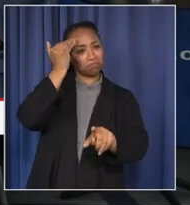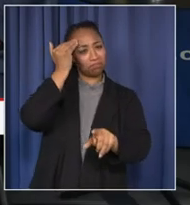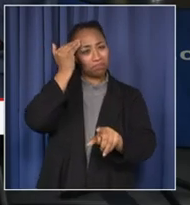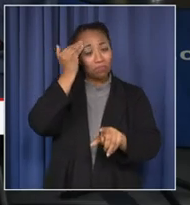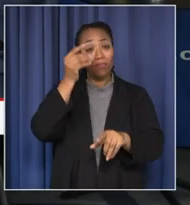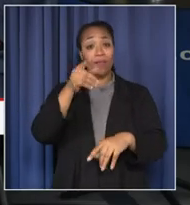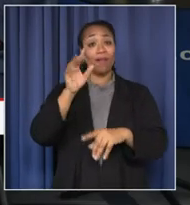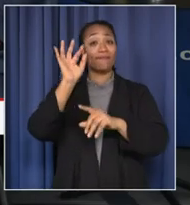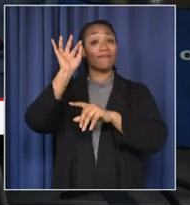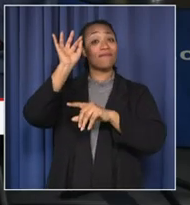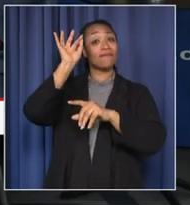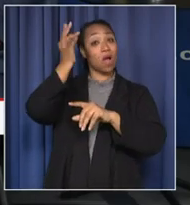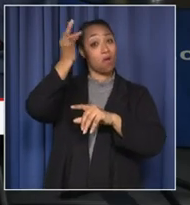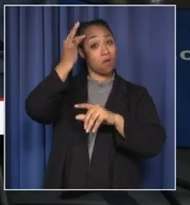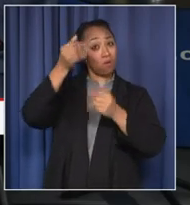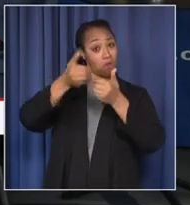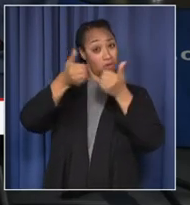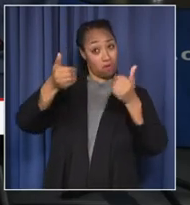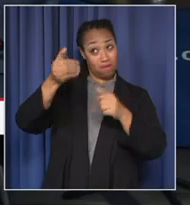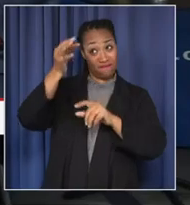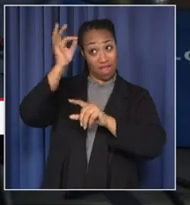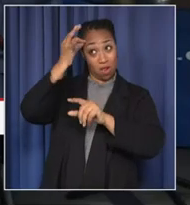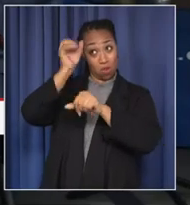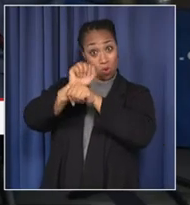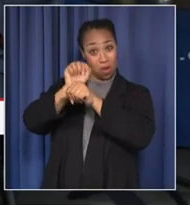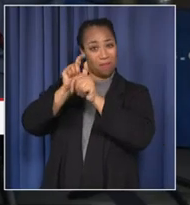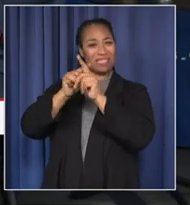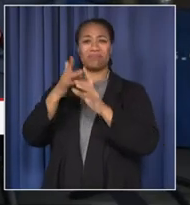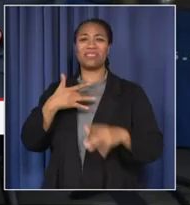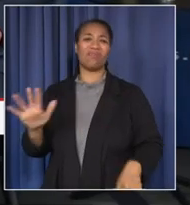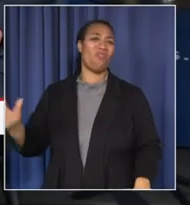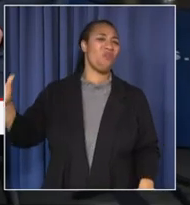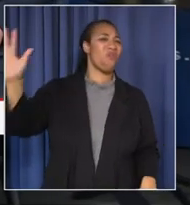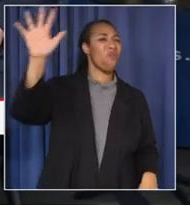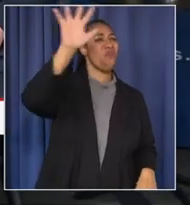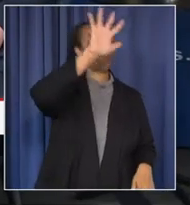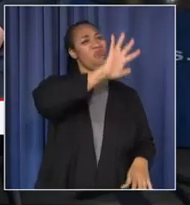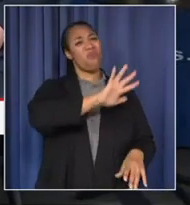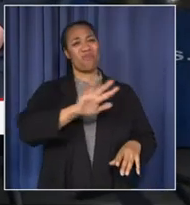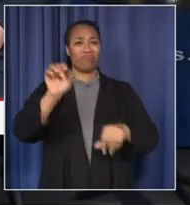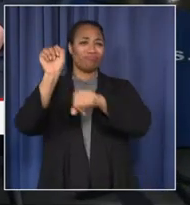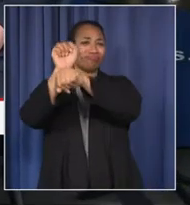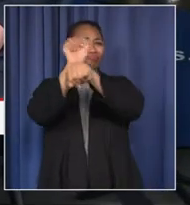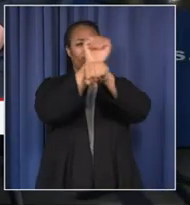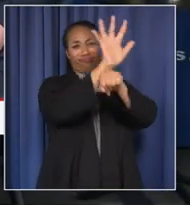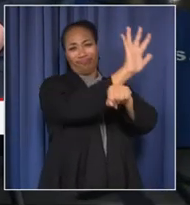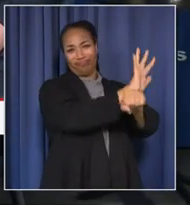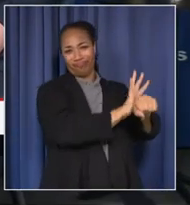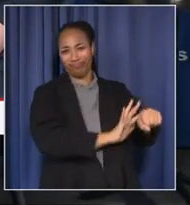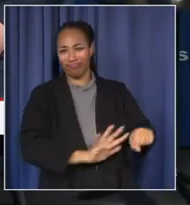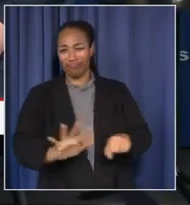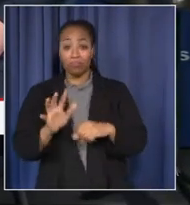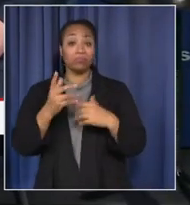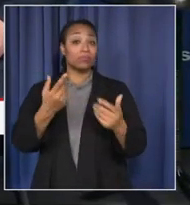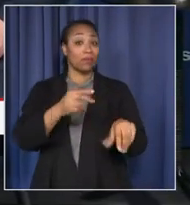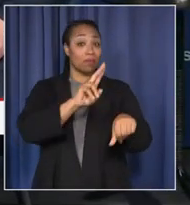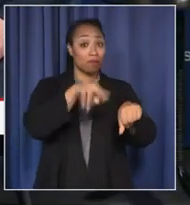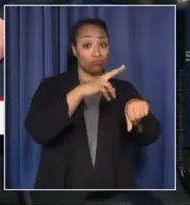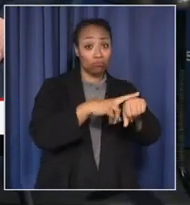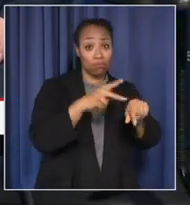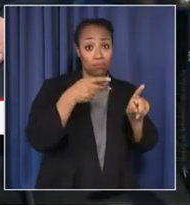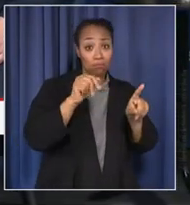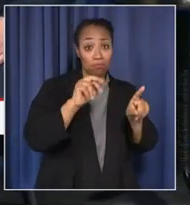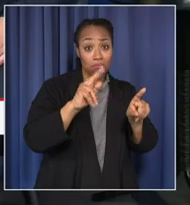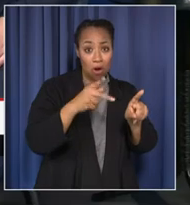even about national parks workers and CDC workers. And so these are federal workers all across the